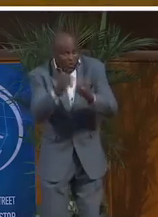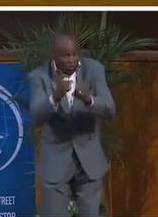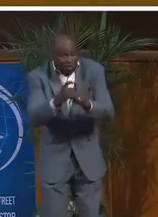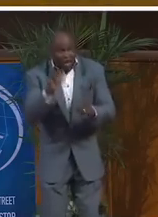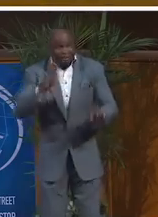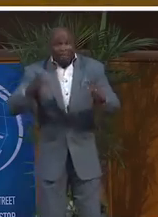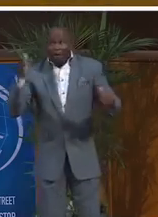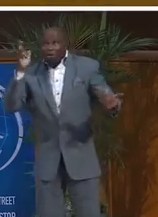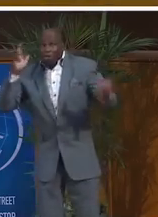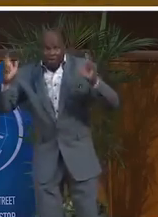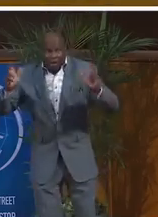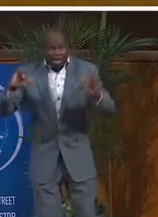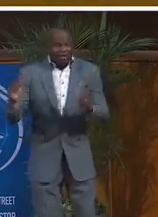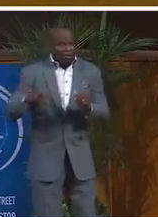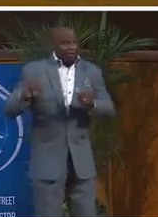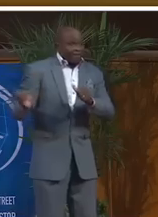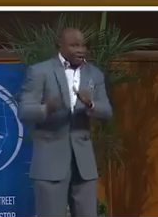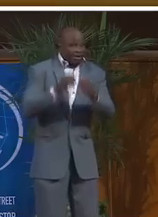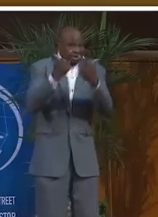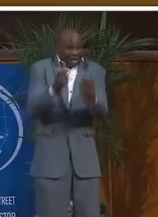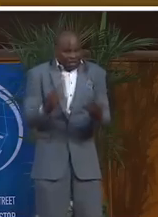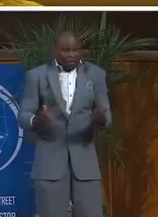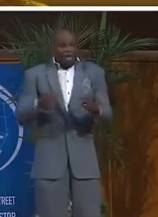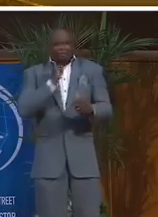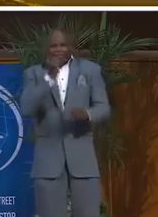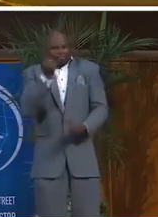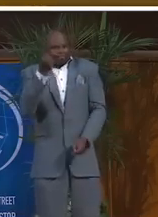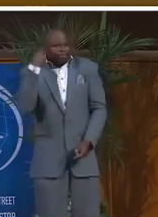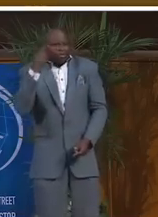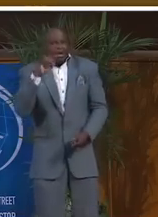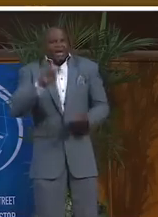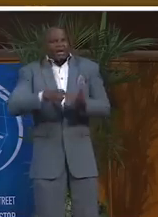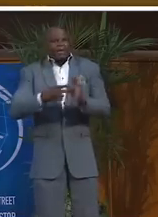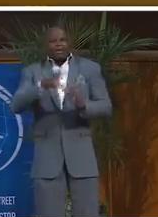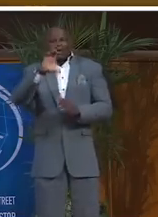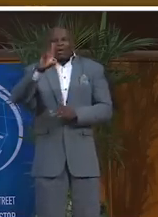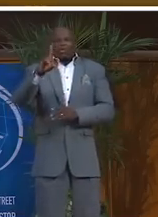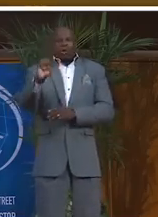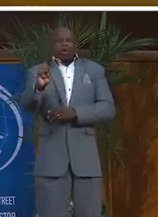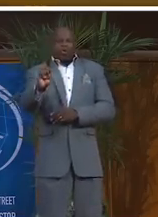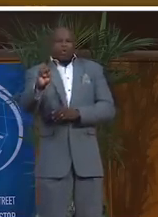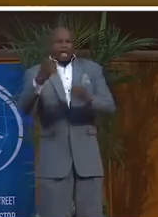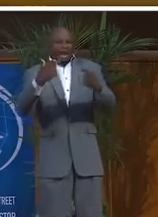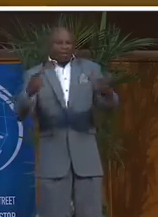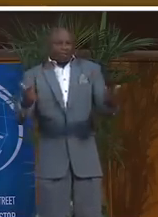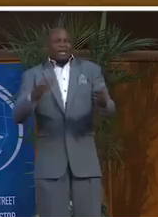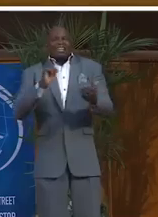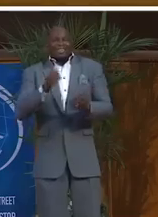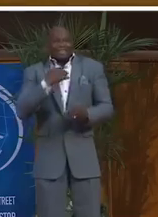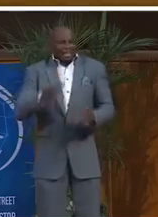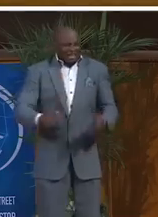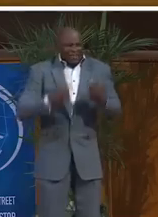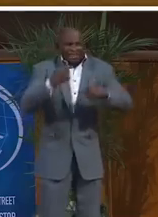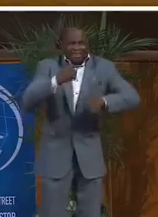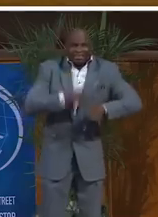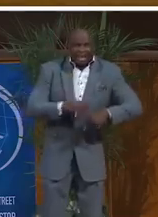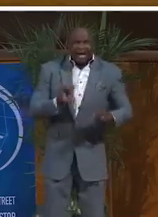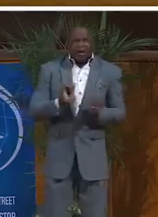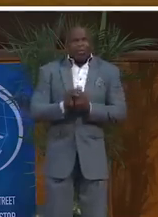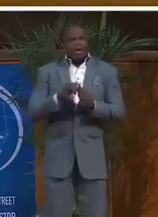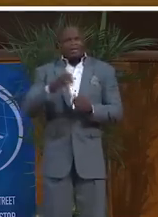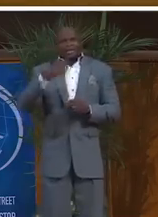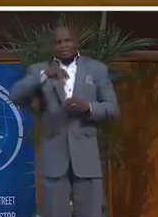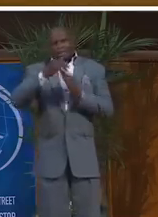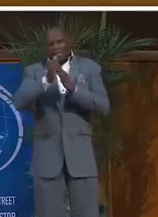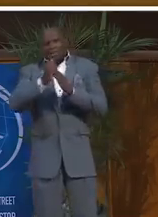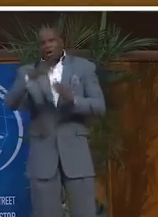who heard it in their original context would have understood it was coded language, because they lived in a time where the